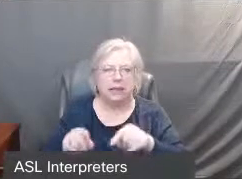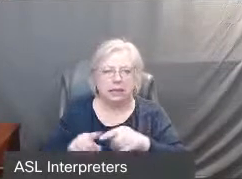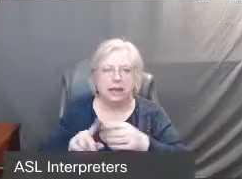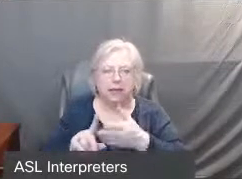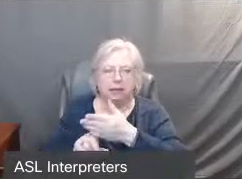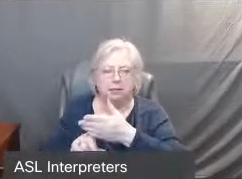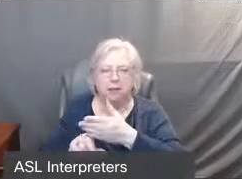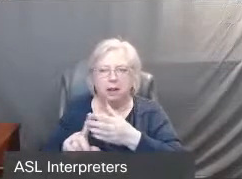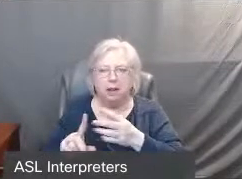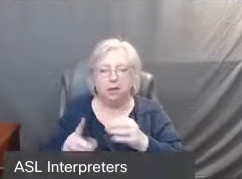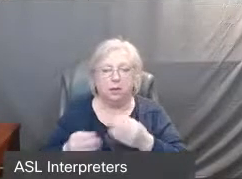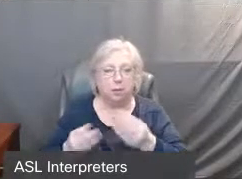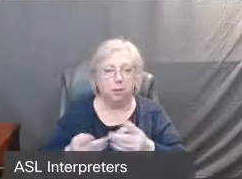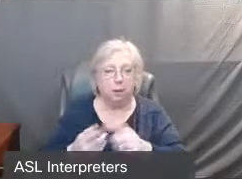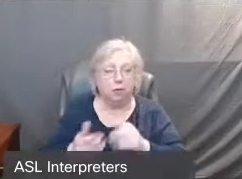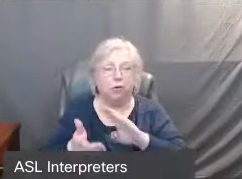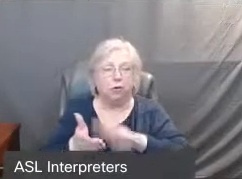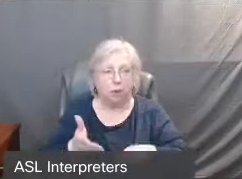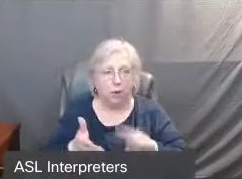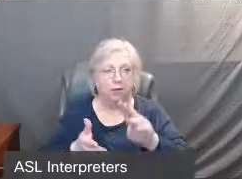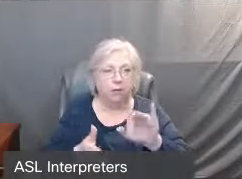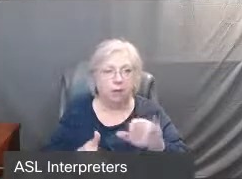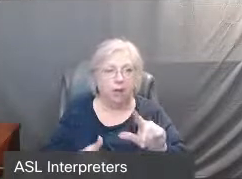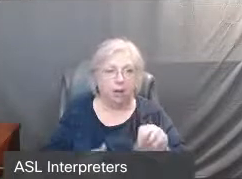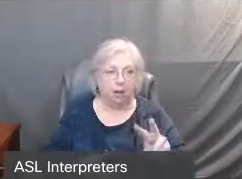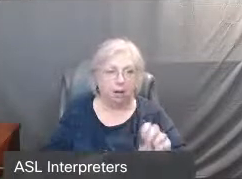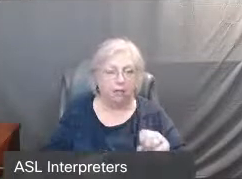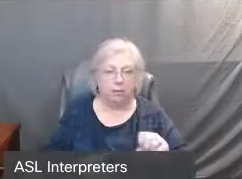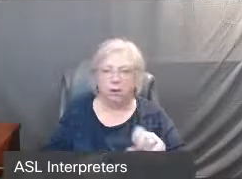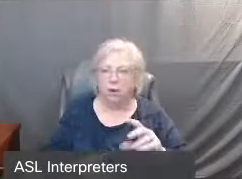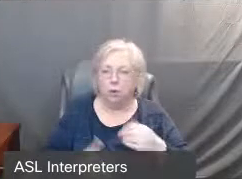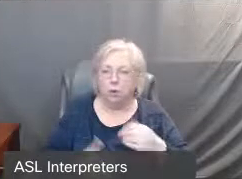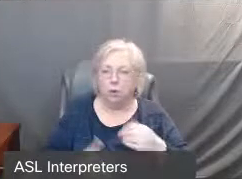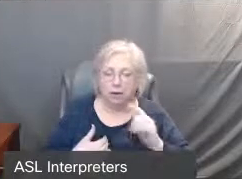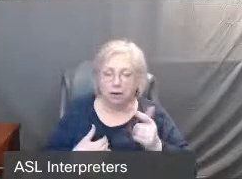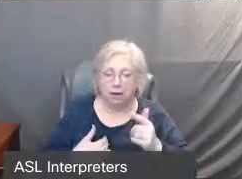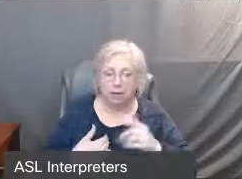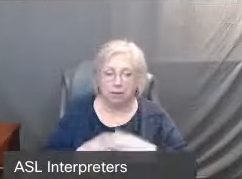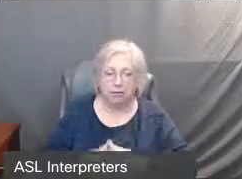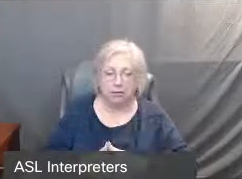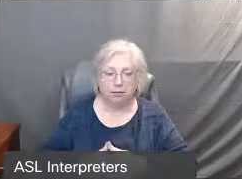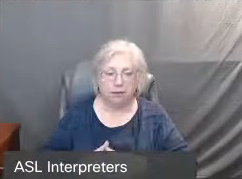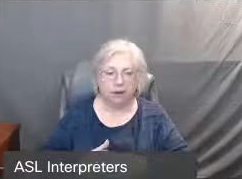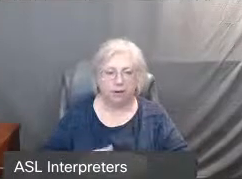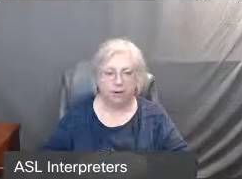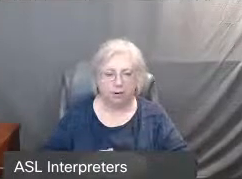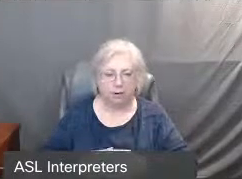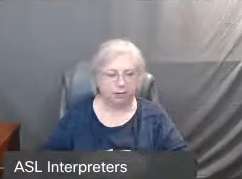floor is to actually waive. Do we have a second?